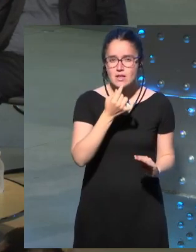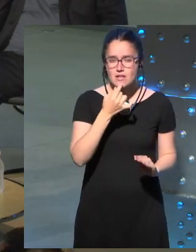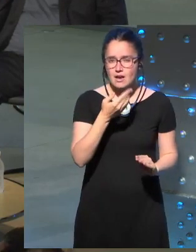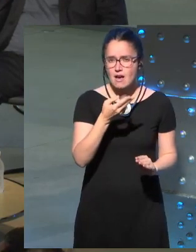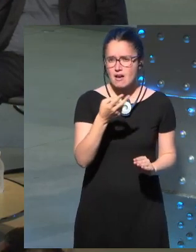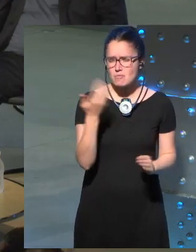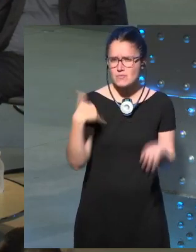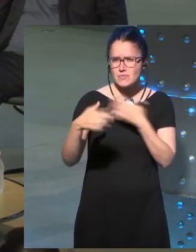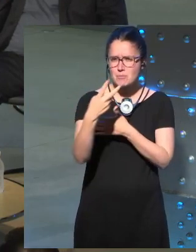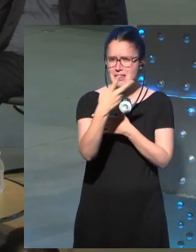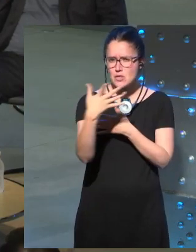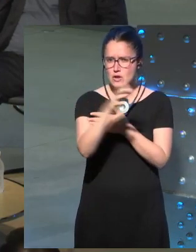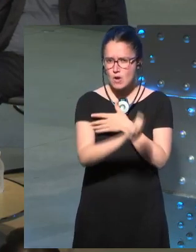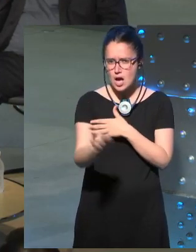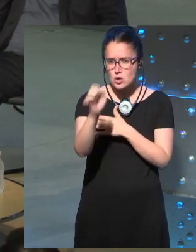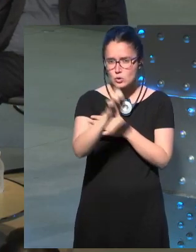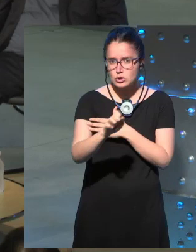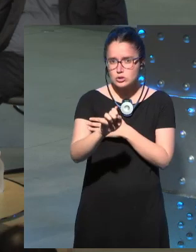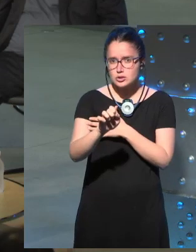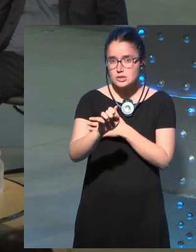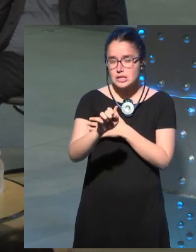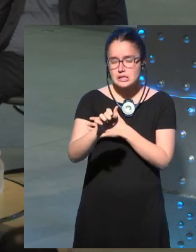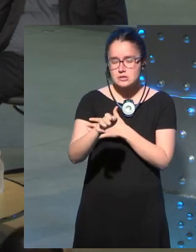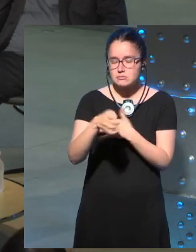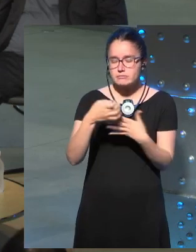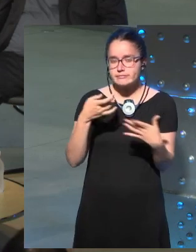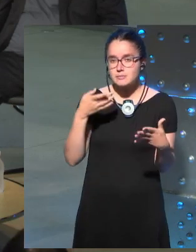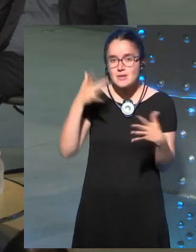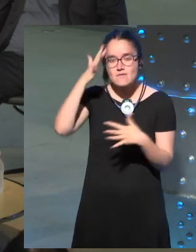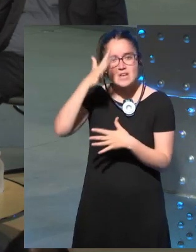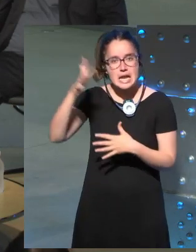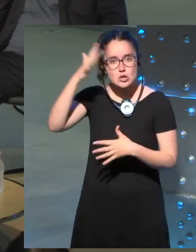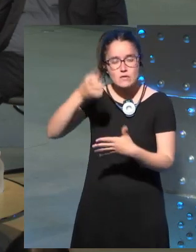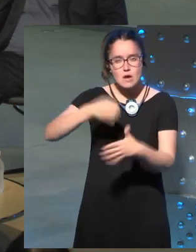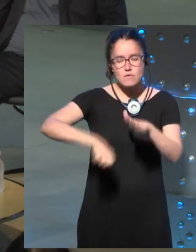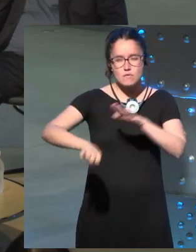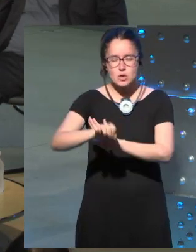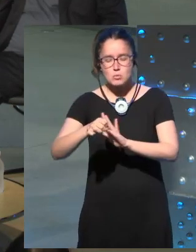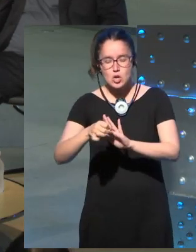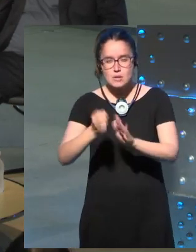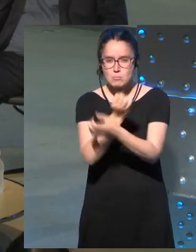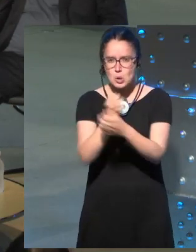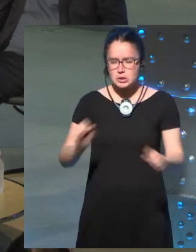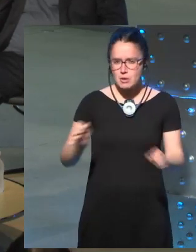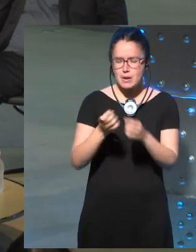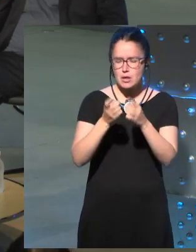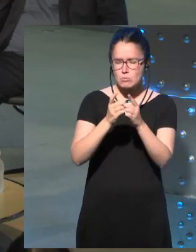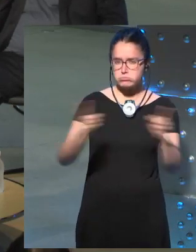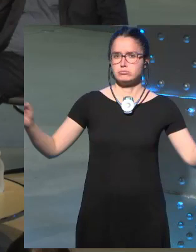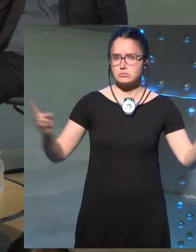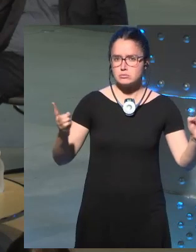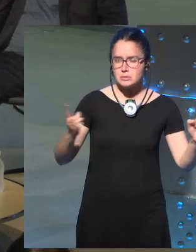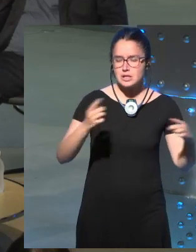Simon, in his book, says that 25 years ago, it was impossible to take philosophy close to football because it